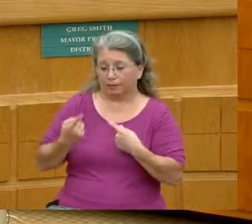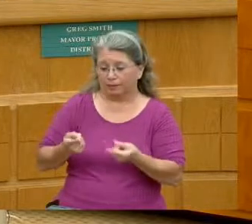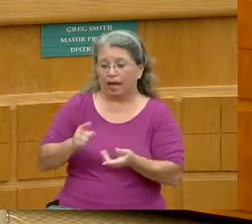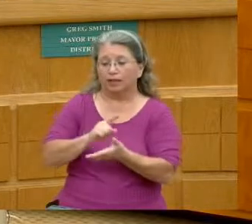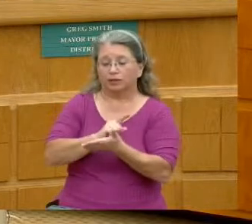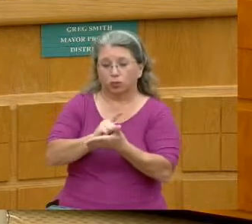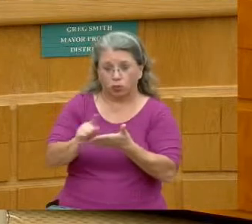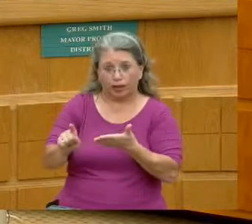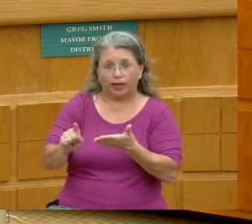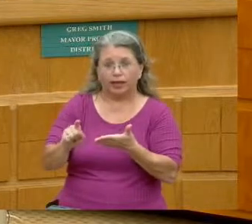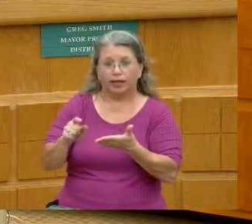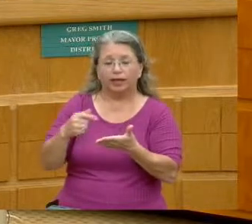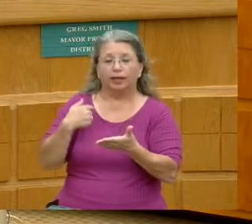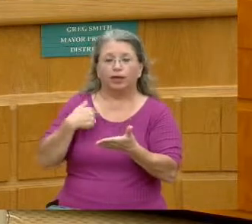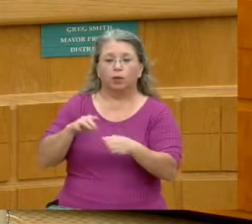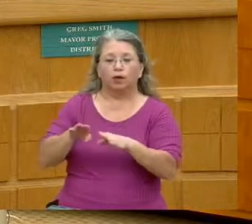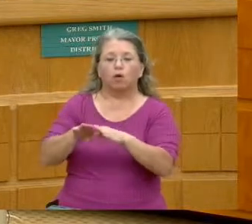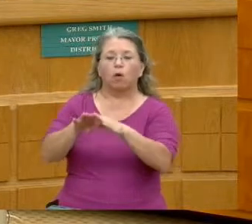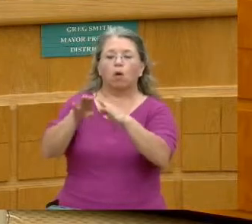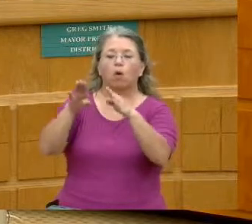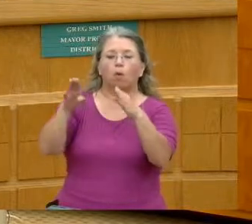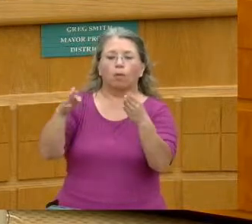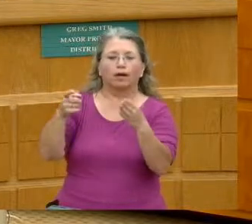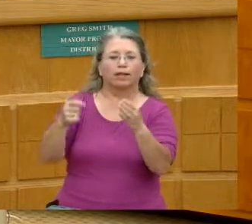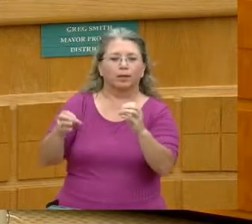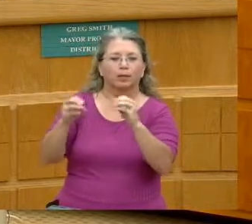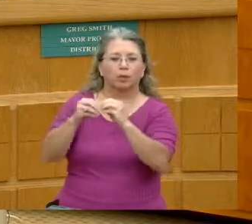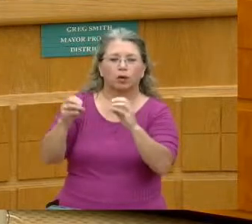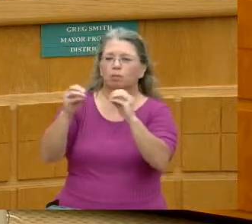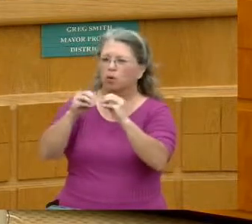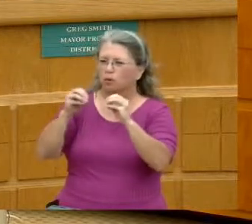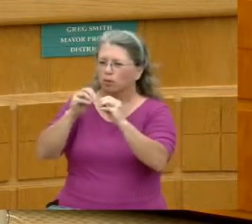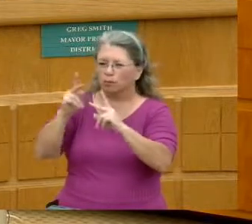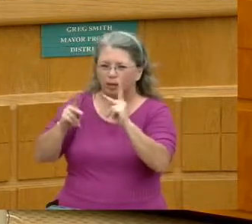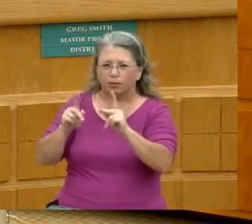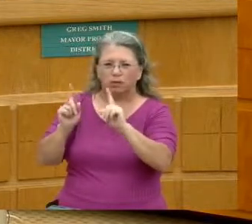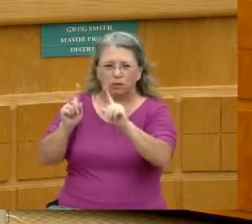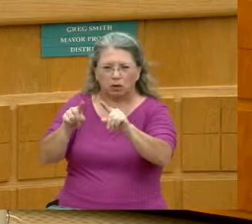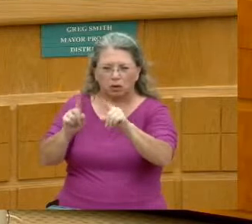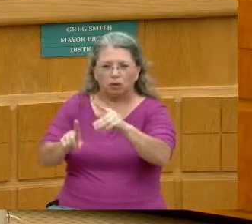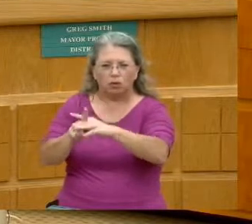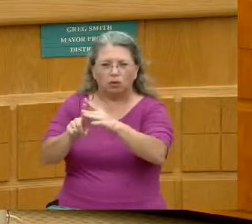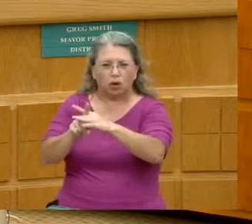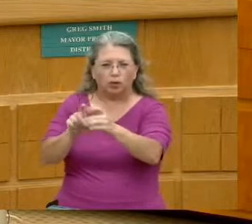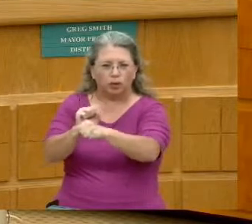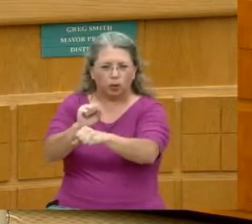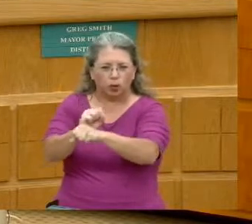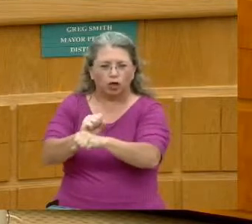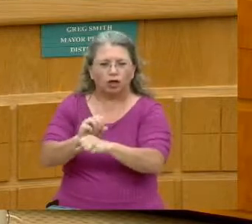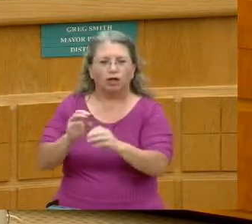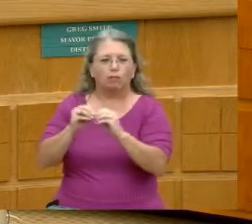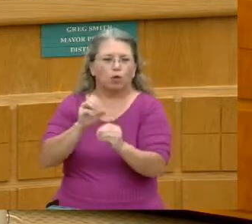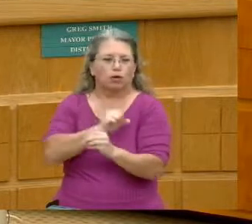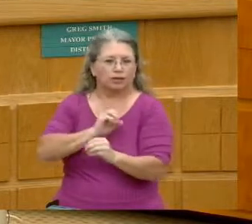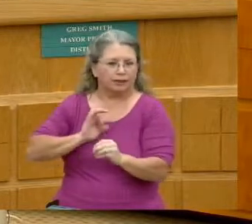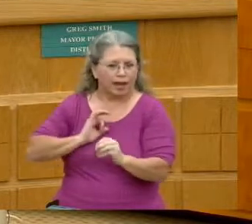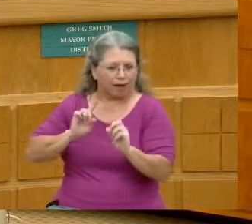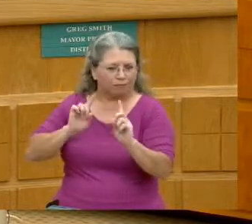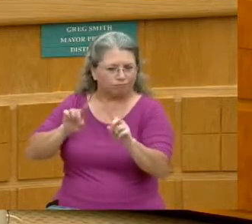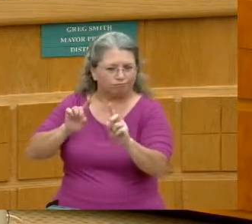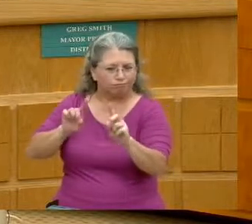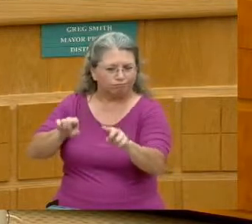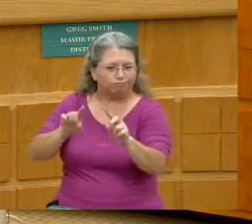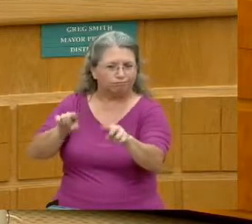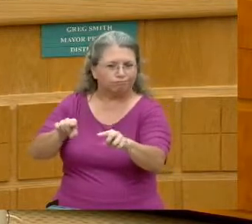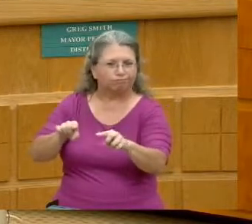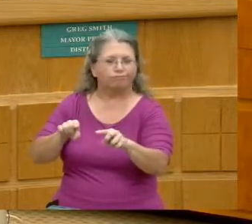more people are going back into work. Before that time, I knew some graduate students were going into the lab to work, but there's more staff that are going back now, and there's probably